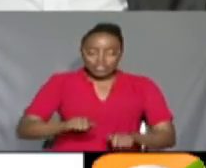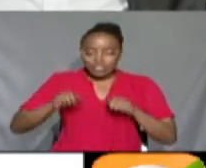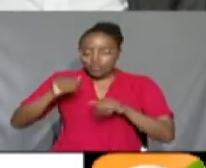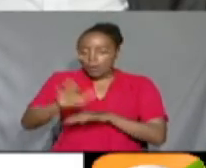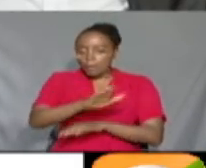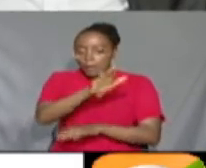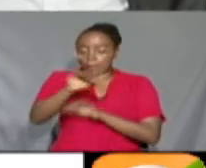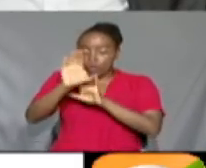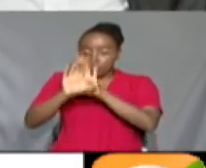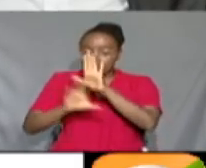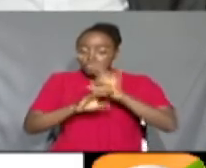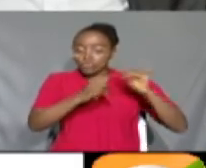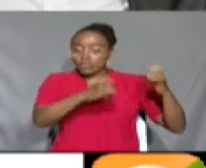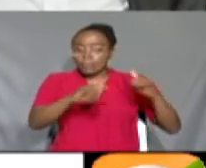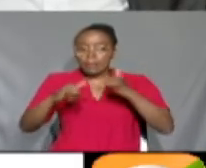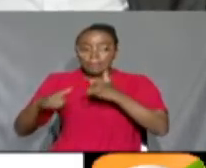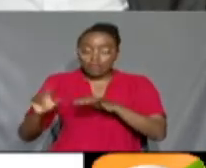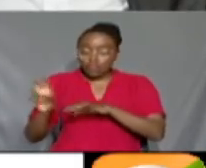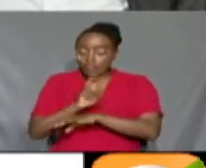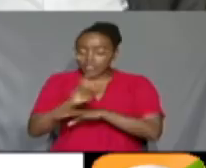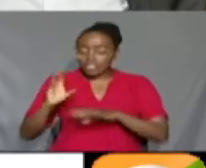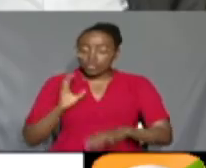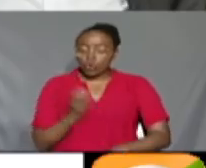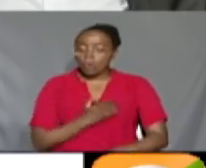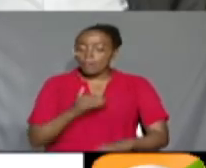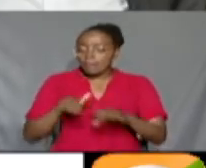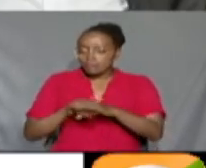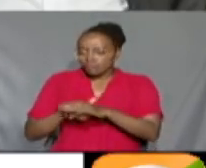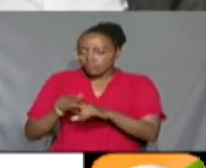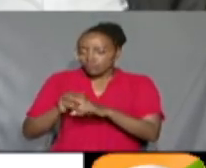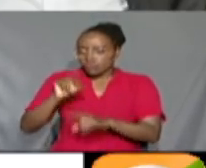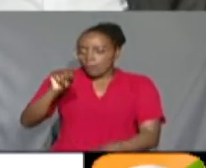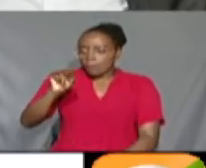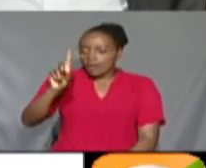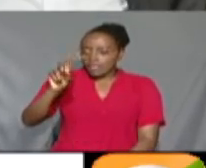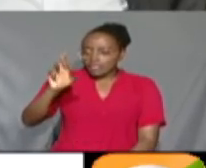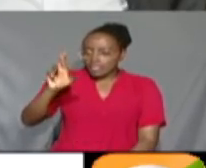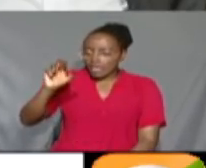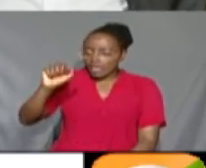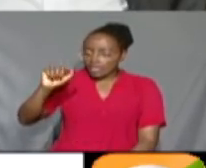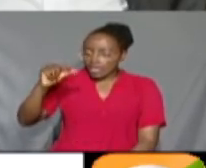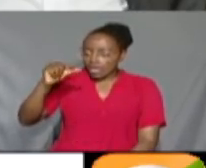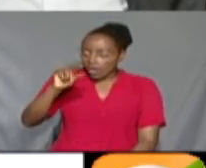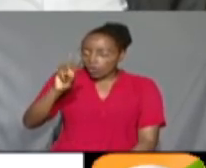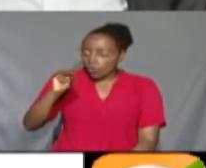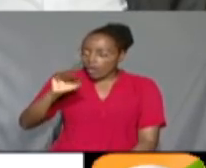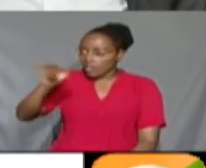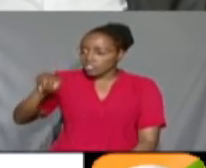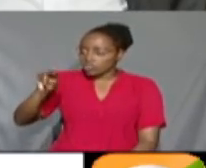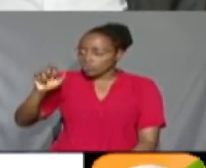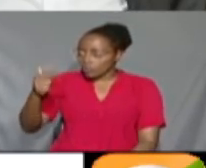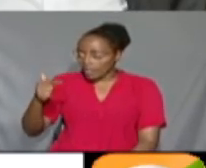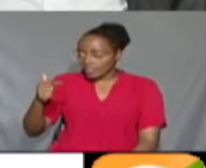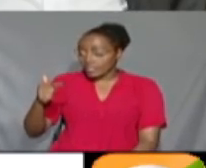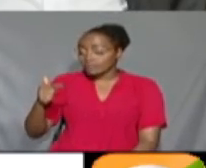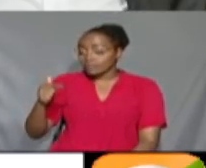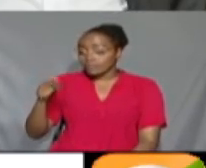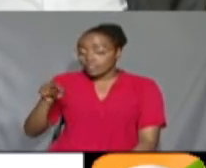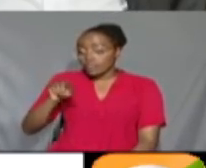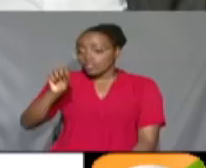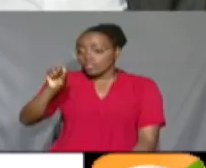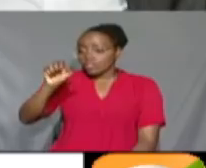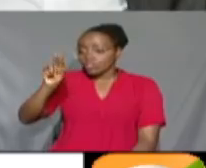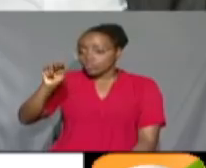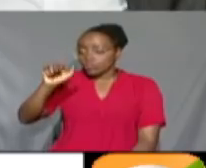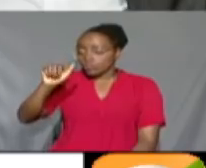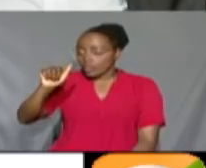Parliamentary Constitutional Implementation Oversight Committee, member of parliament for Ndaragua, together with Honorable Junet Mohamed, the minority whip in the National Assembly, and the